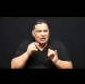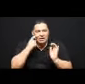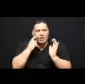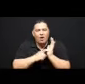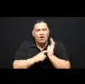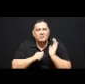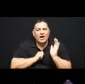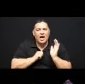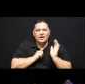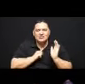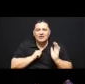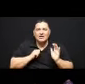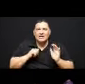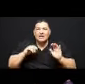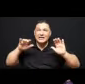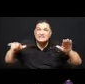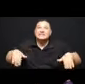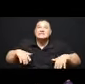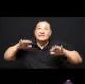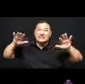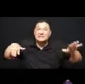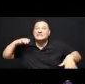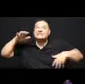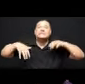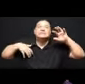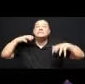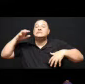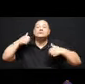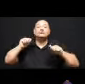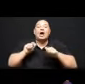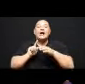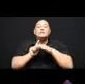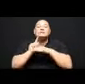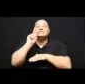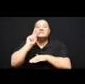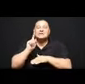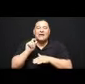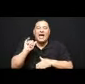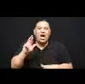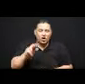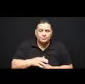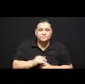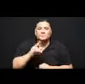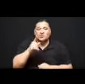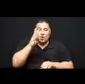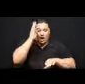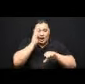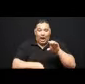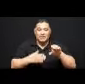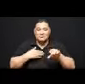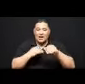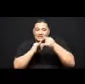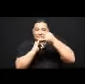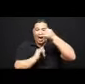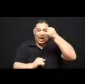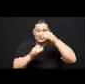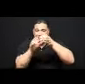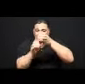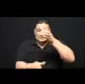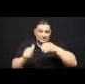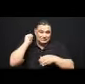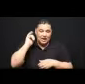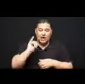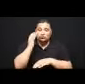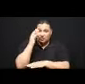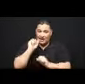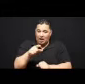air. If you cut apart my spine like a tree, could you count the rings and point out the exact orbit